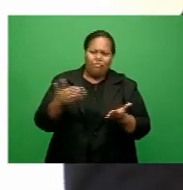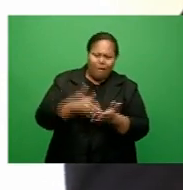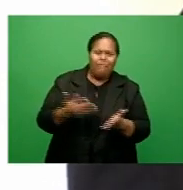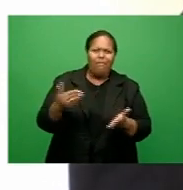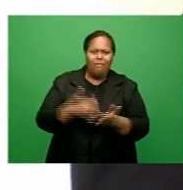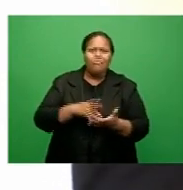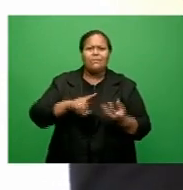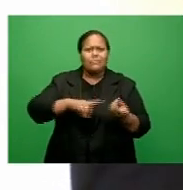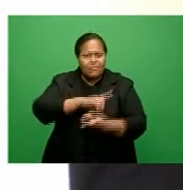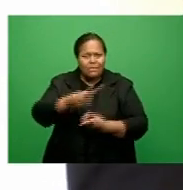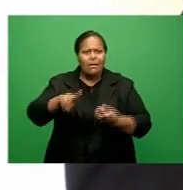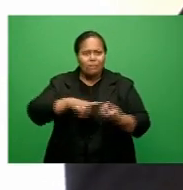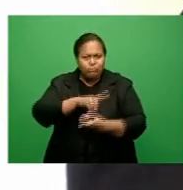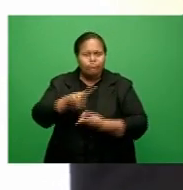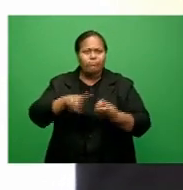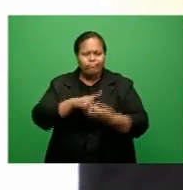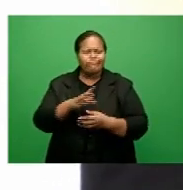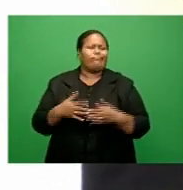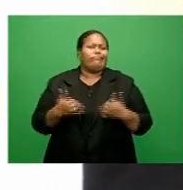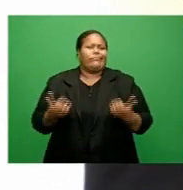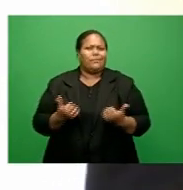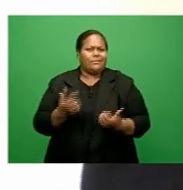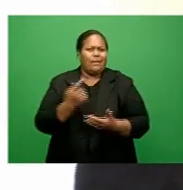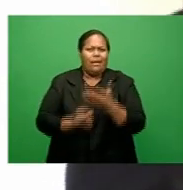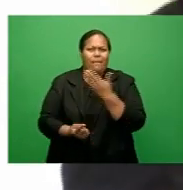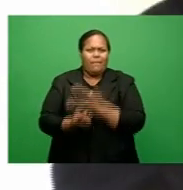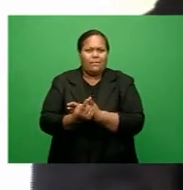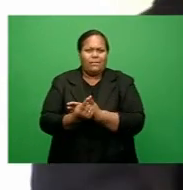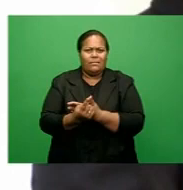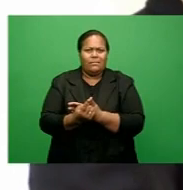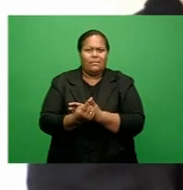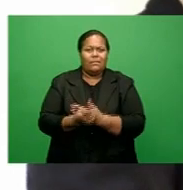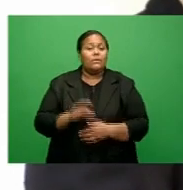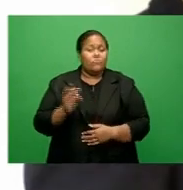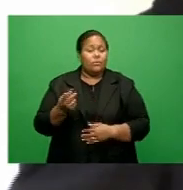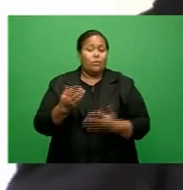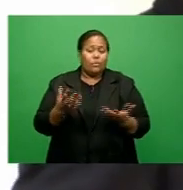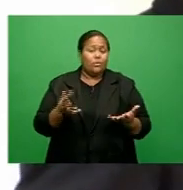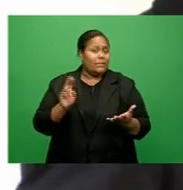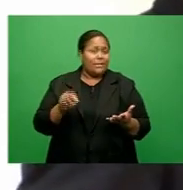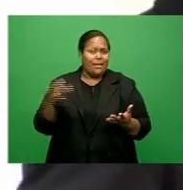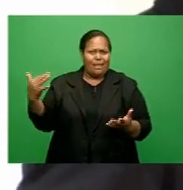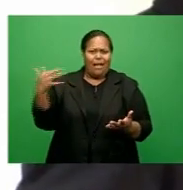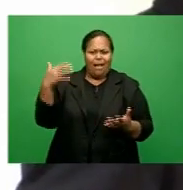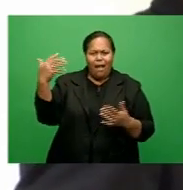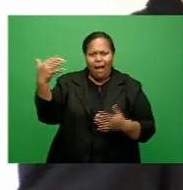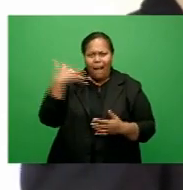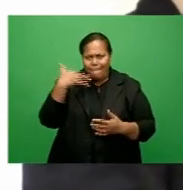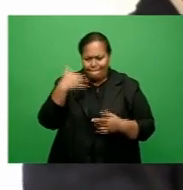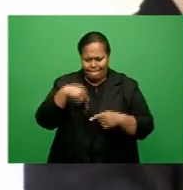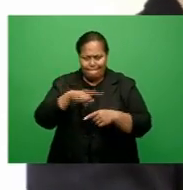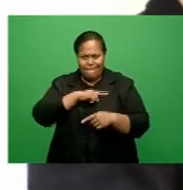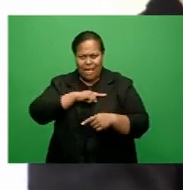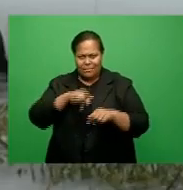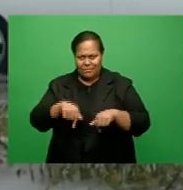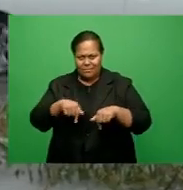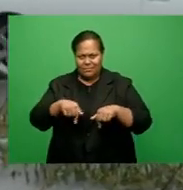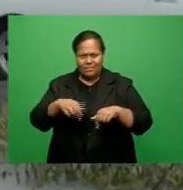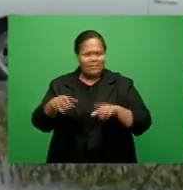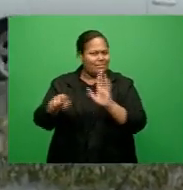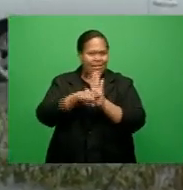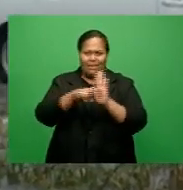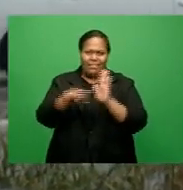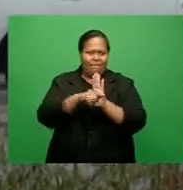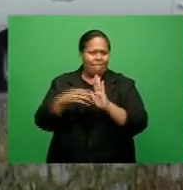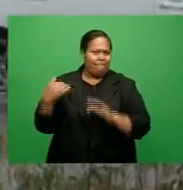occurring more intensely and more unpredictably, and potentially having greater negative impact.